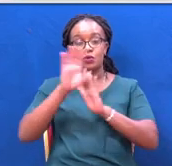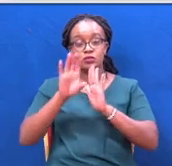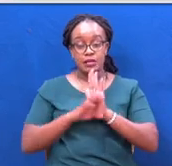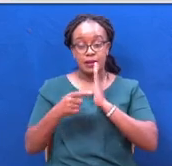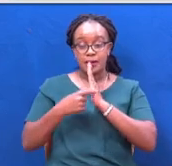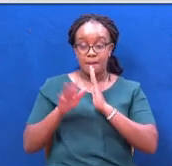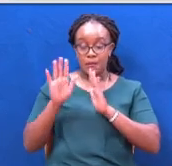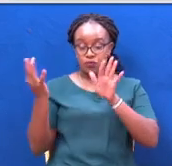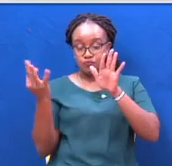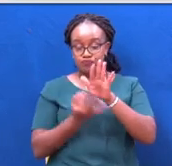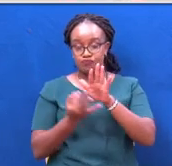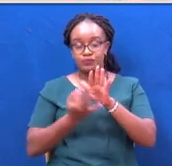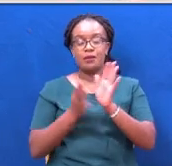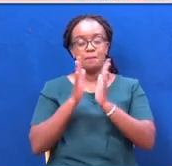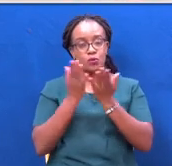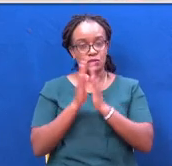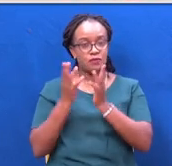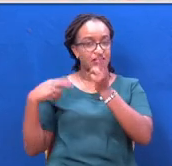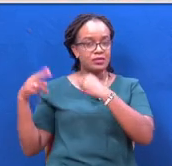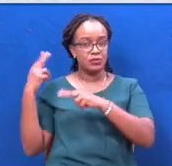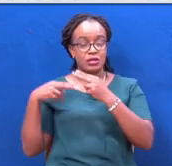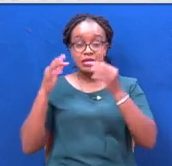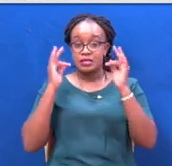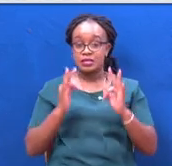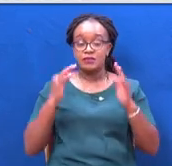however, be engraved in the books of history if she